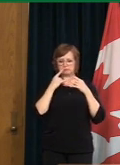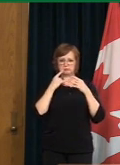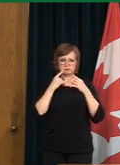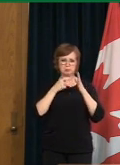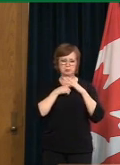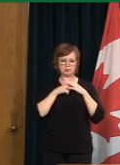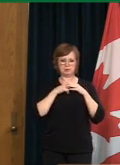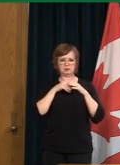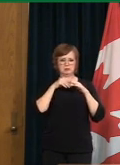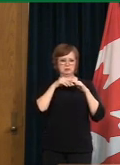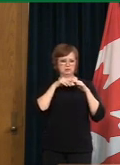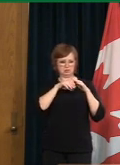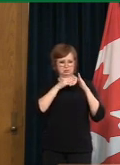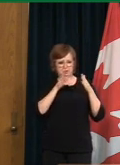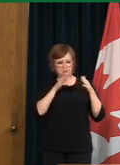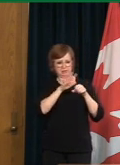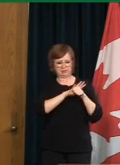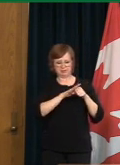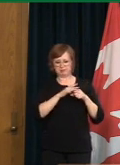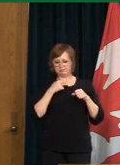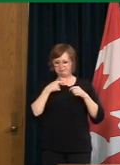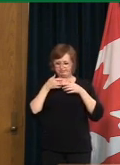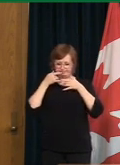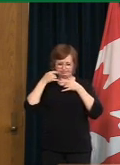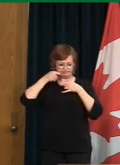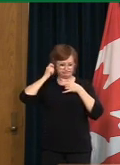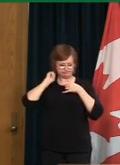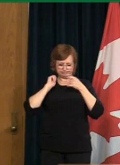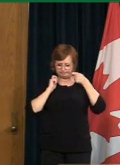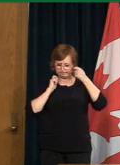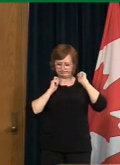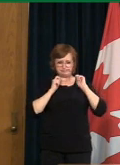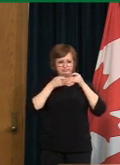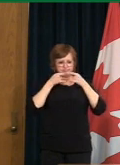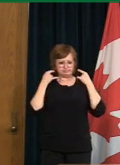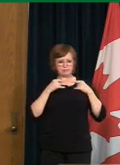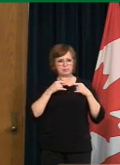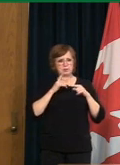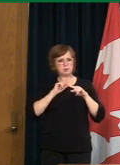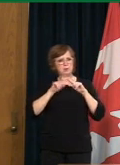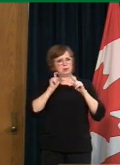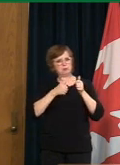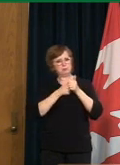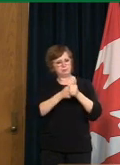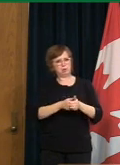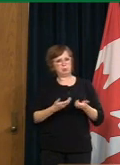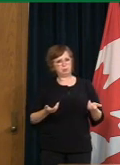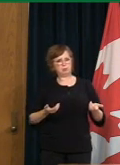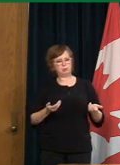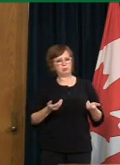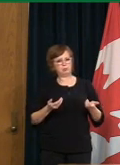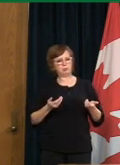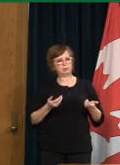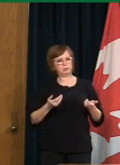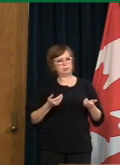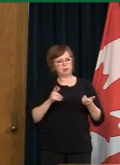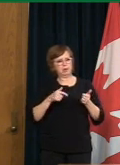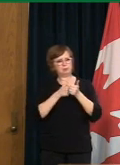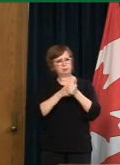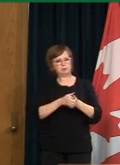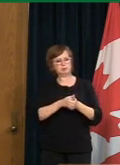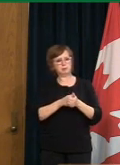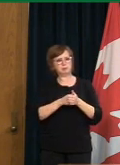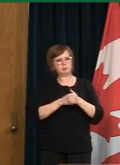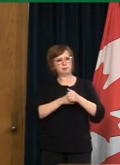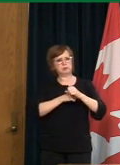we just need to comply with that and make it easy for all of us, business owners, customers, other people who may be there, and recognize that this really